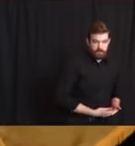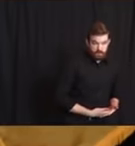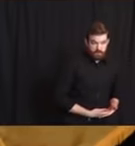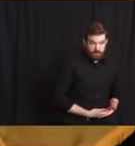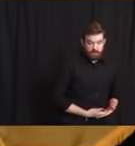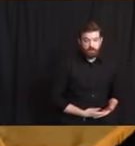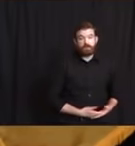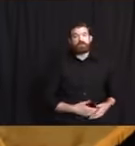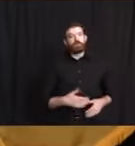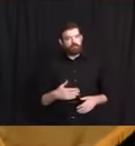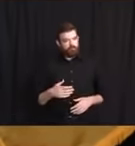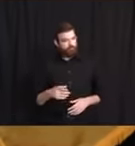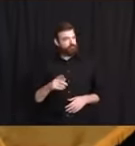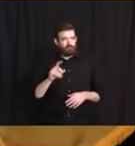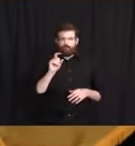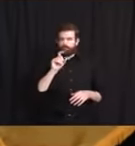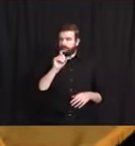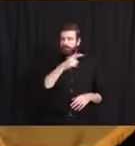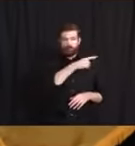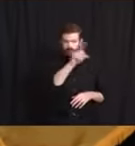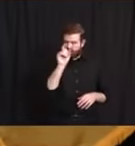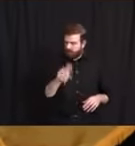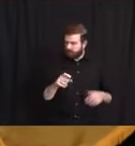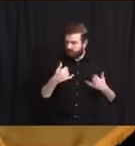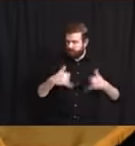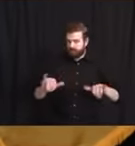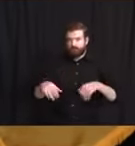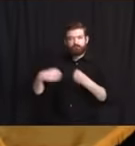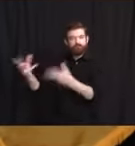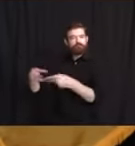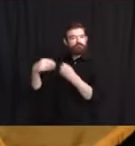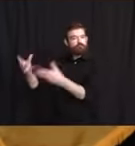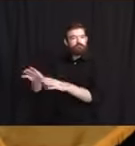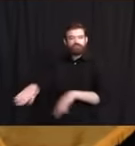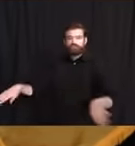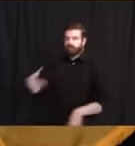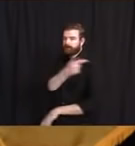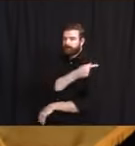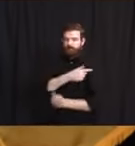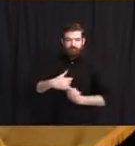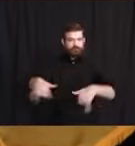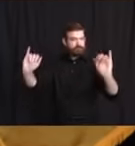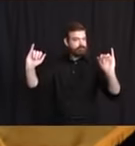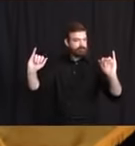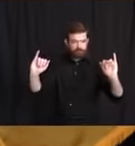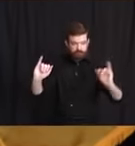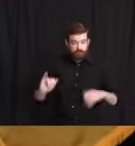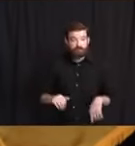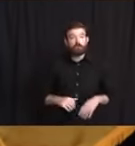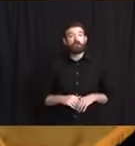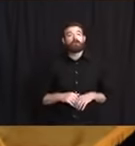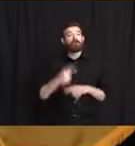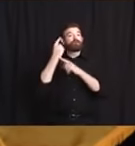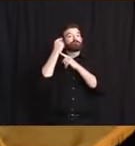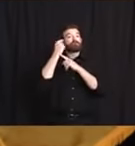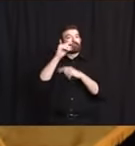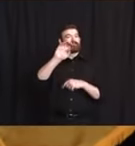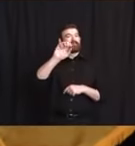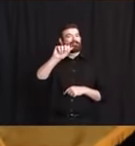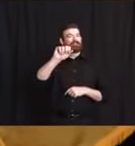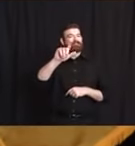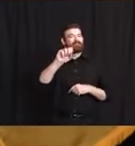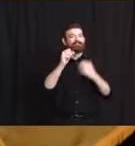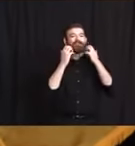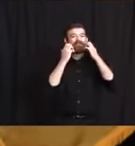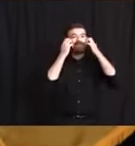health. Last year, more than 1,200 individual cases of measles were confirmed in 31